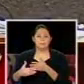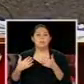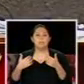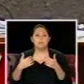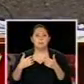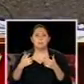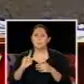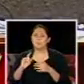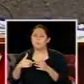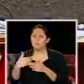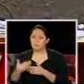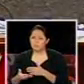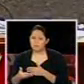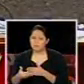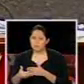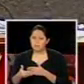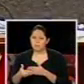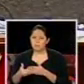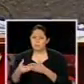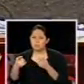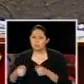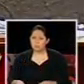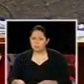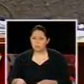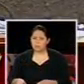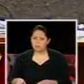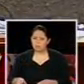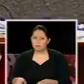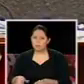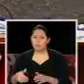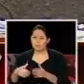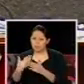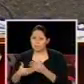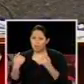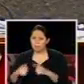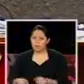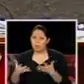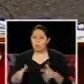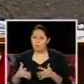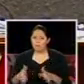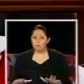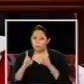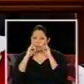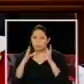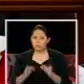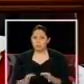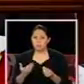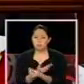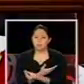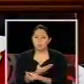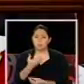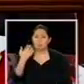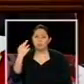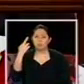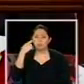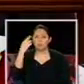what happened, Mr. Congressman, after the decision to impeach Justice Corona? Si Chairman